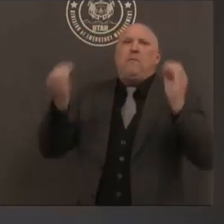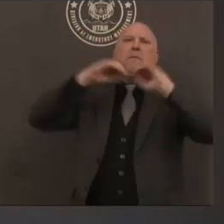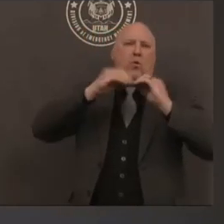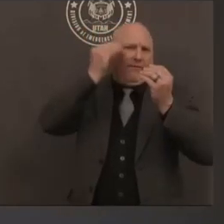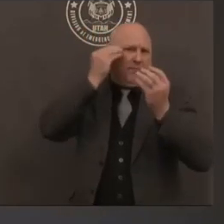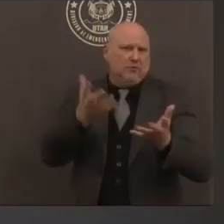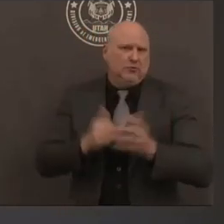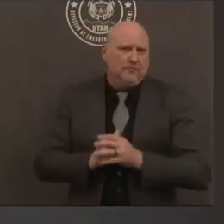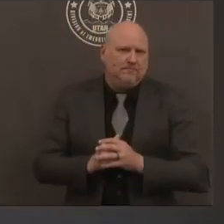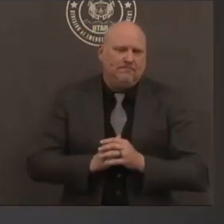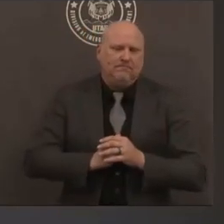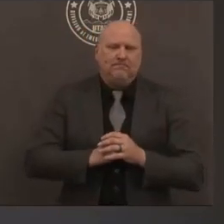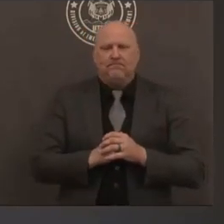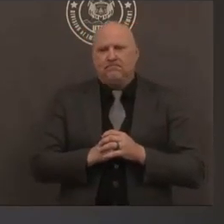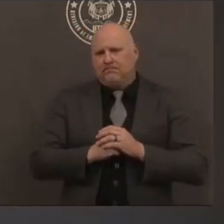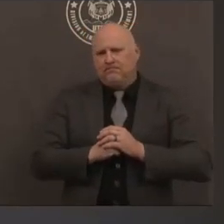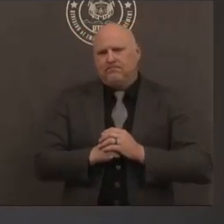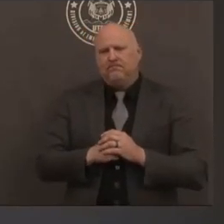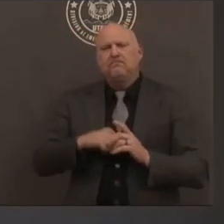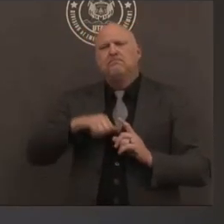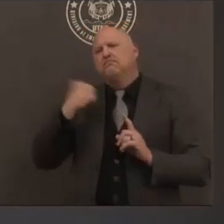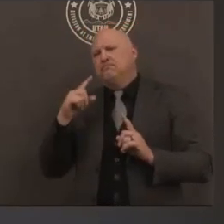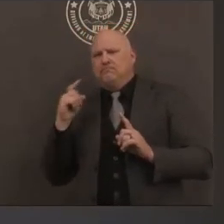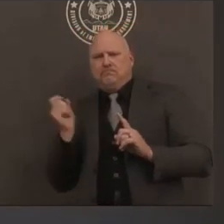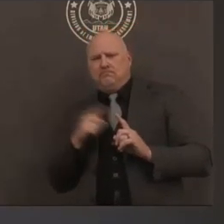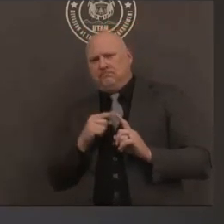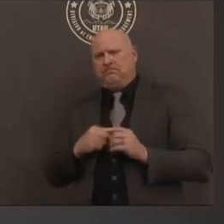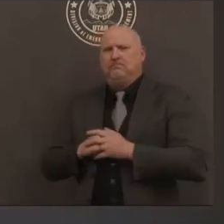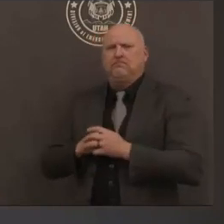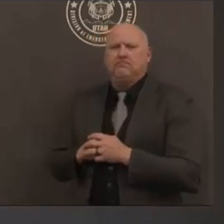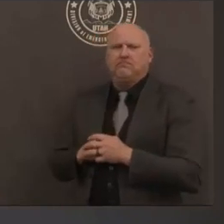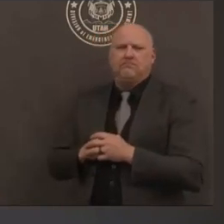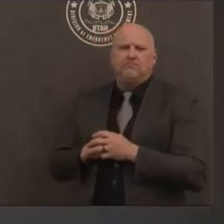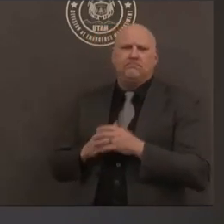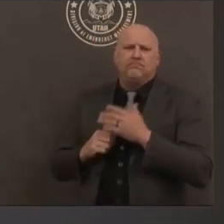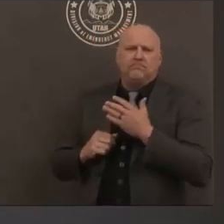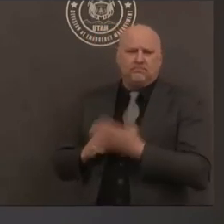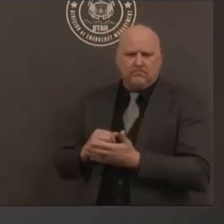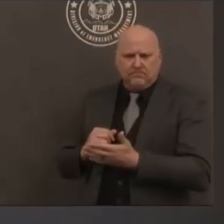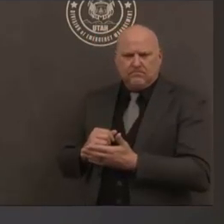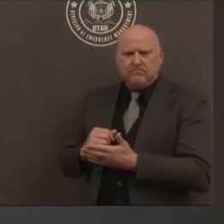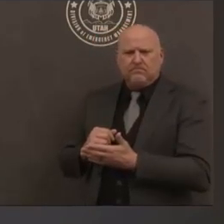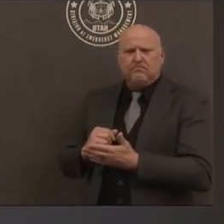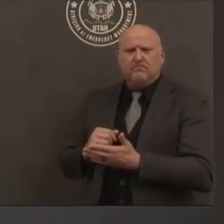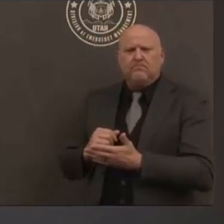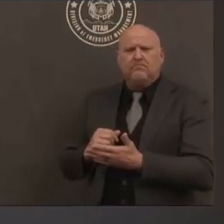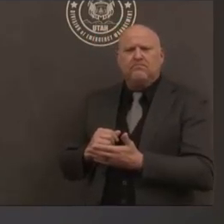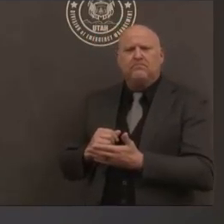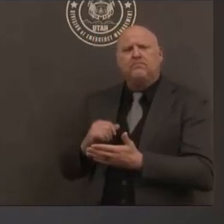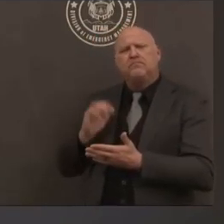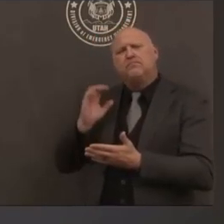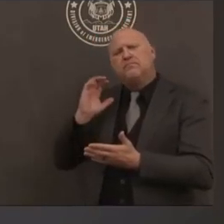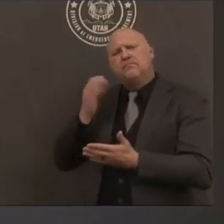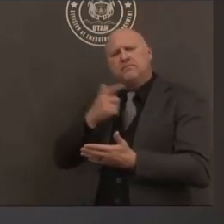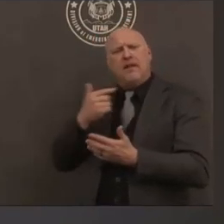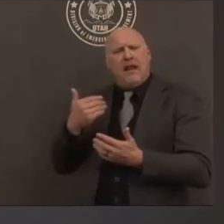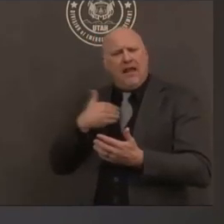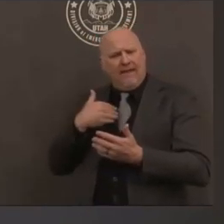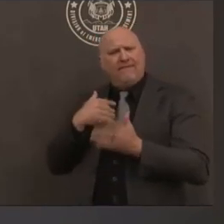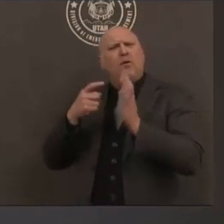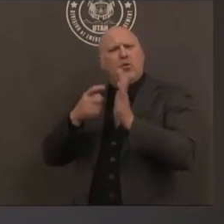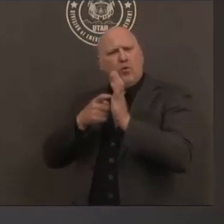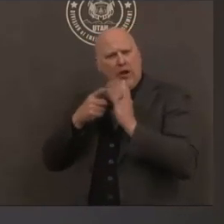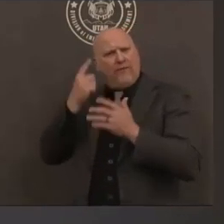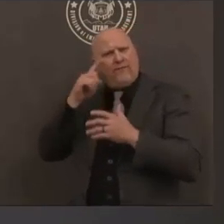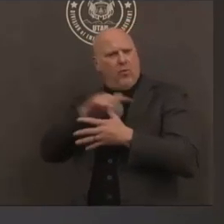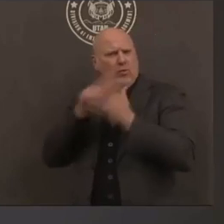hi i understand that the state's guidelines for testing still require certain symptoms and a doctor's referral but we're hearing that